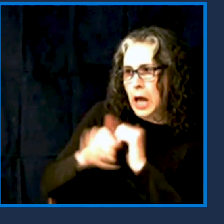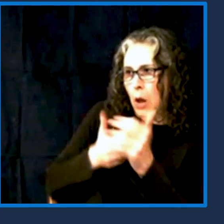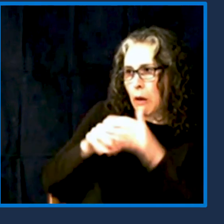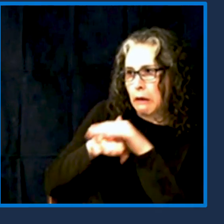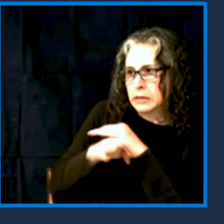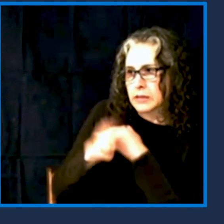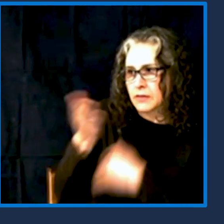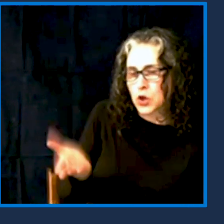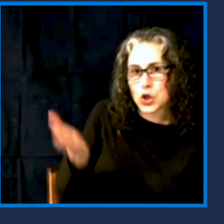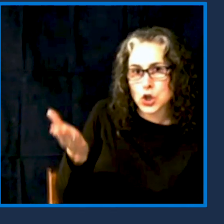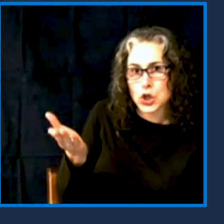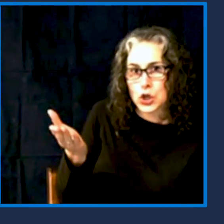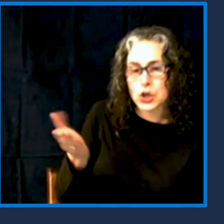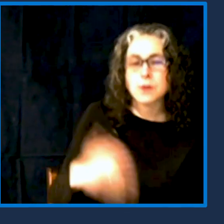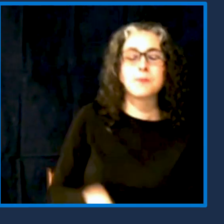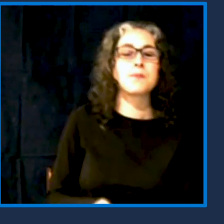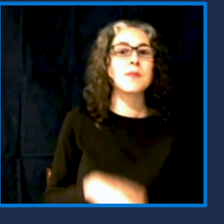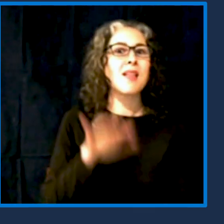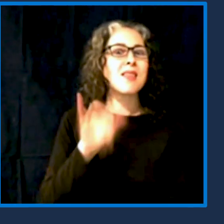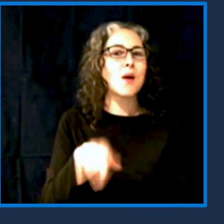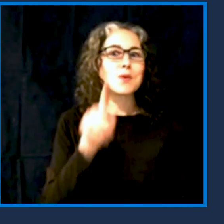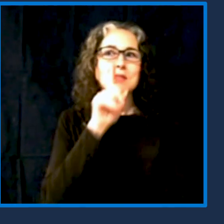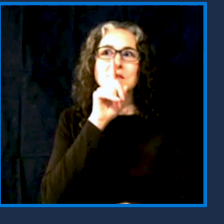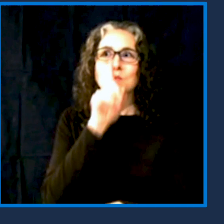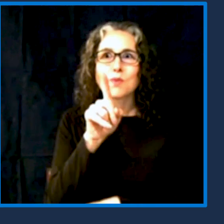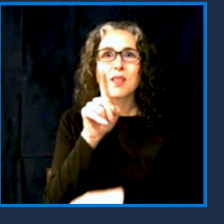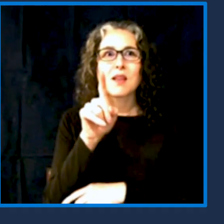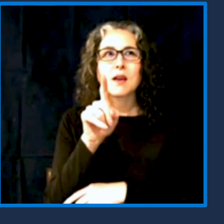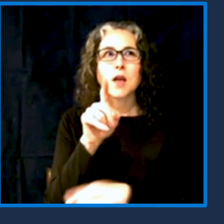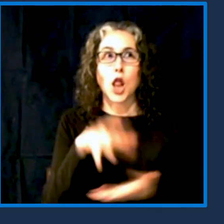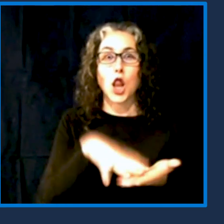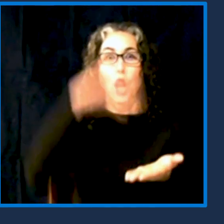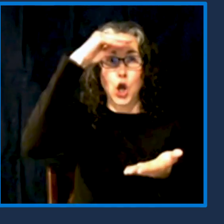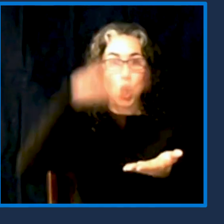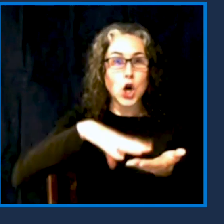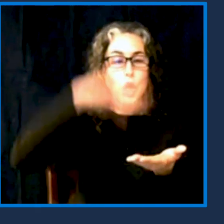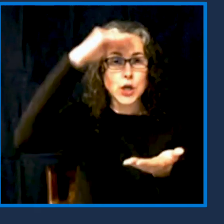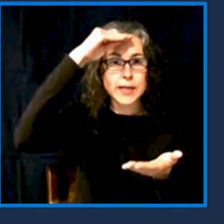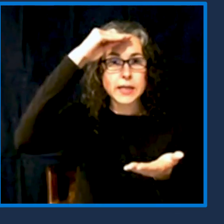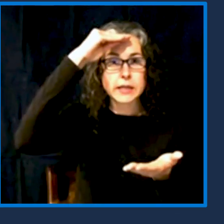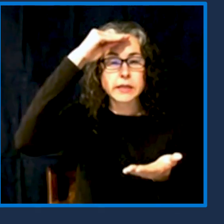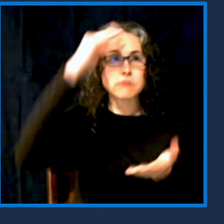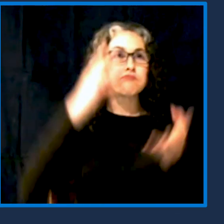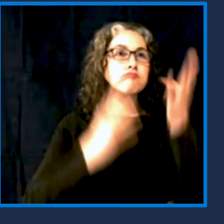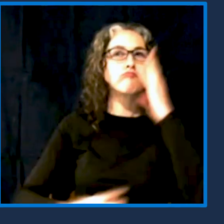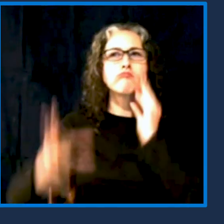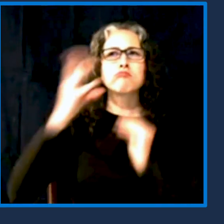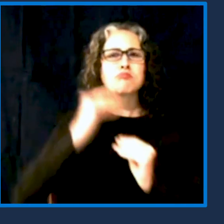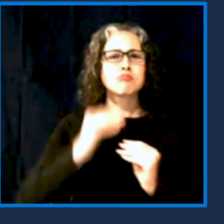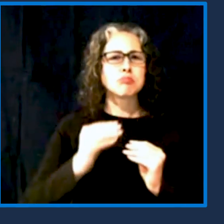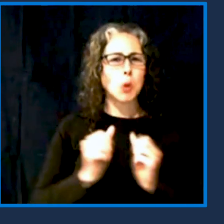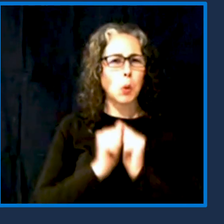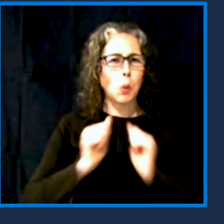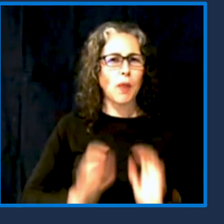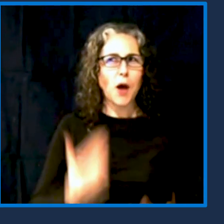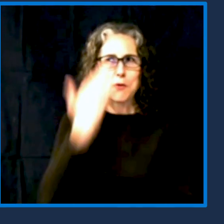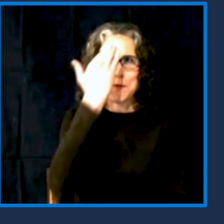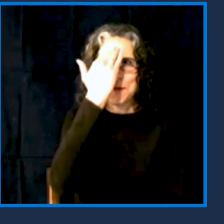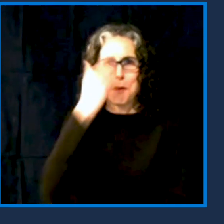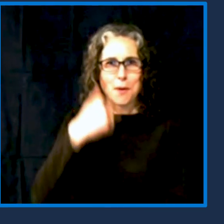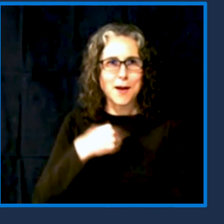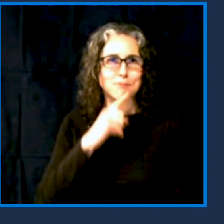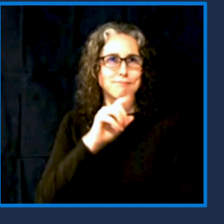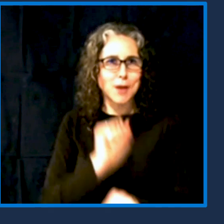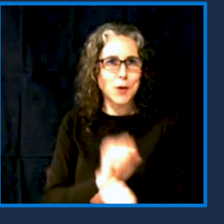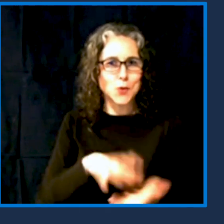her. And those were necessarily learnings I went through without even knowing that I had embarked on the